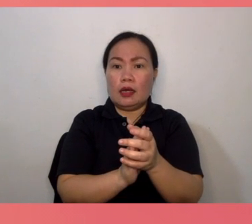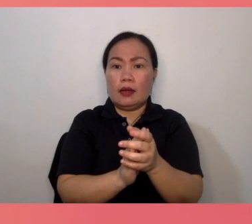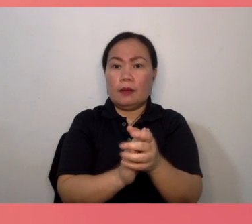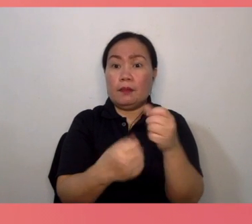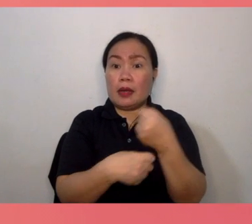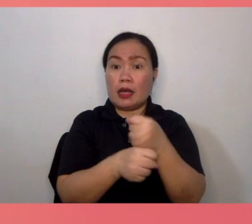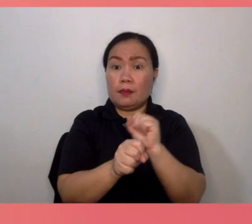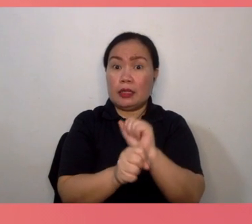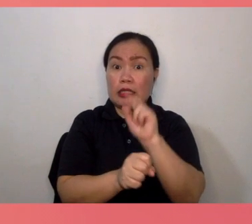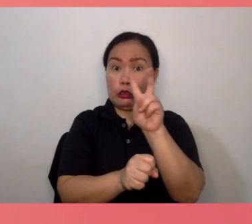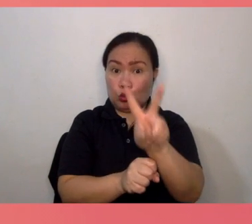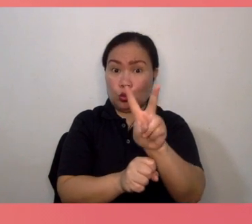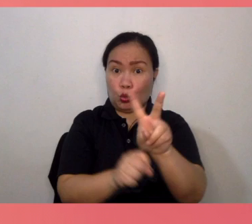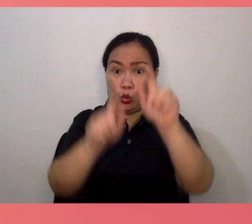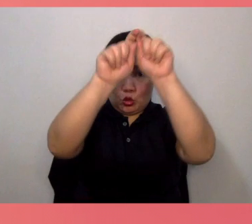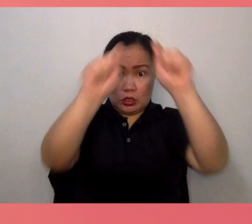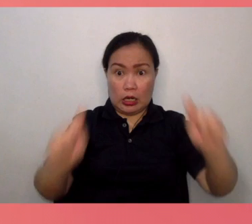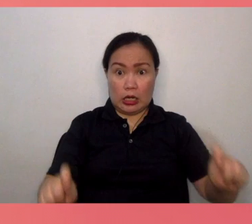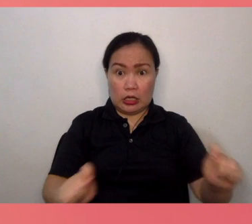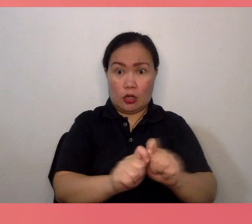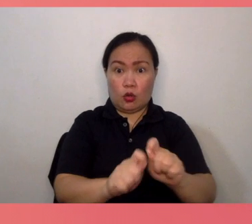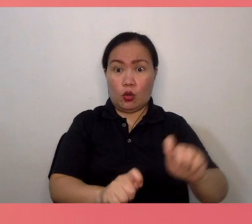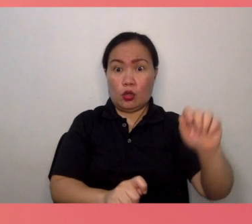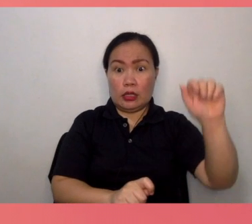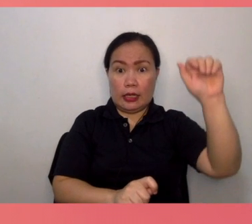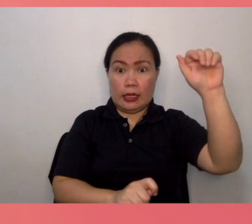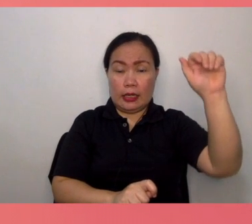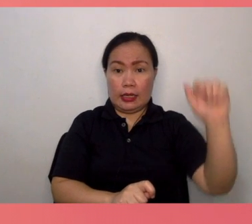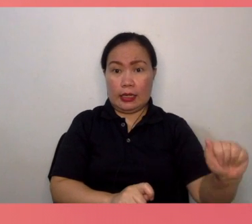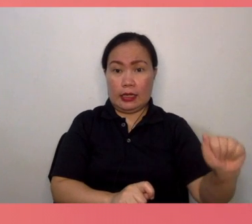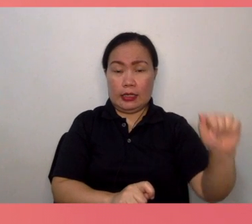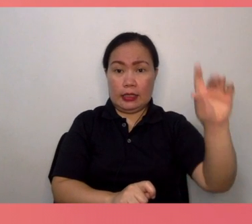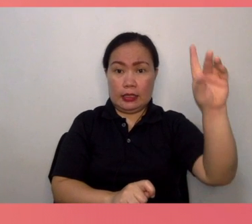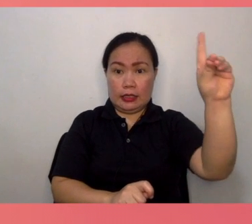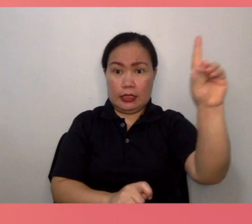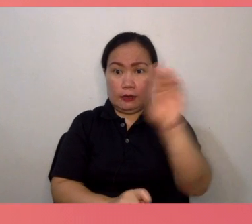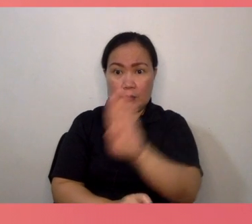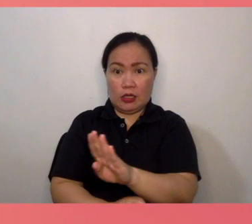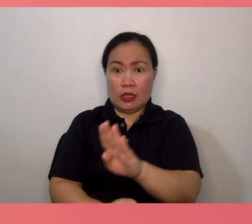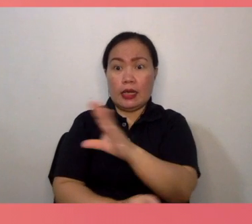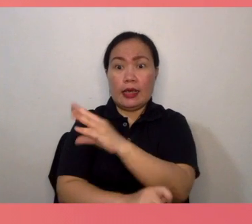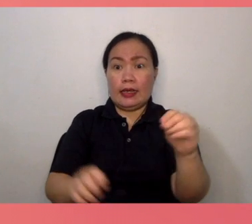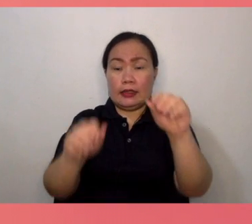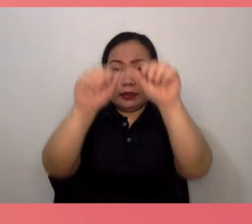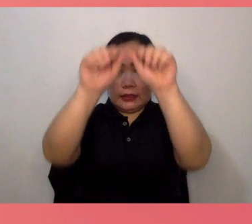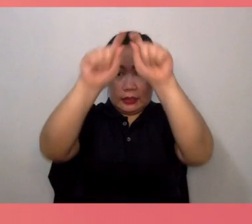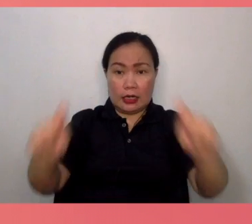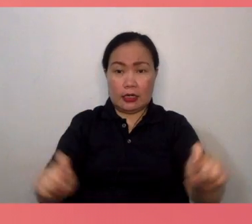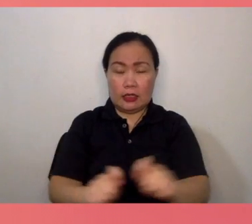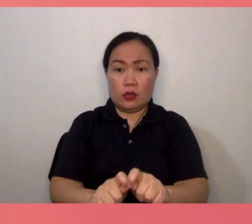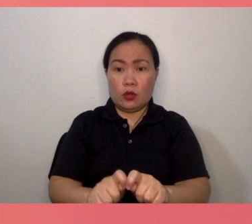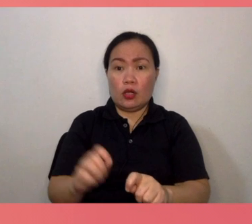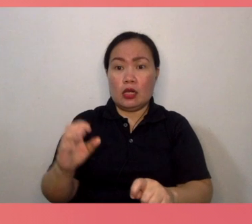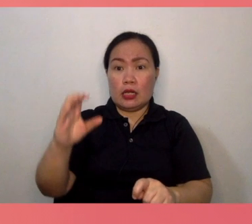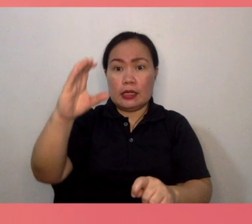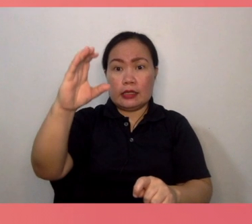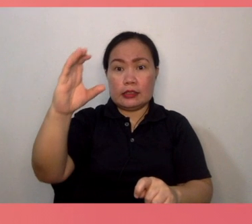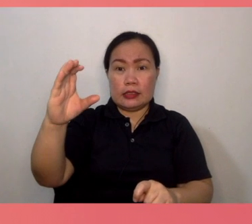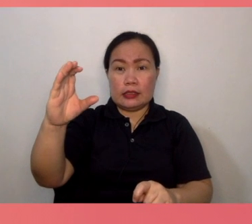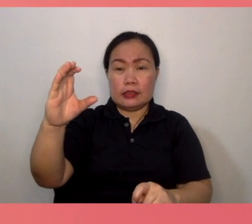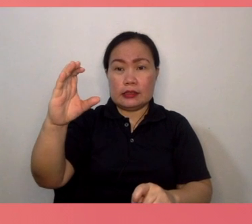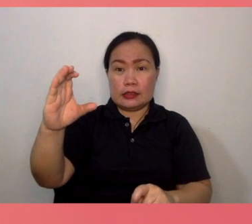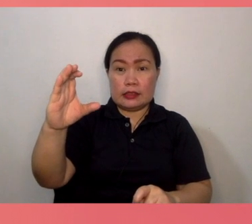dalawang triangle dito. We have triangle ADB and triangle CBD. So, meron akong